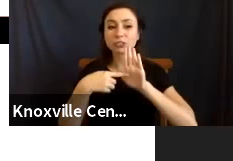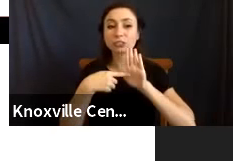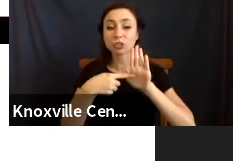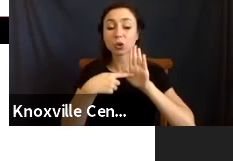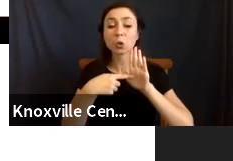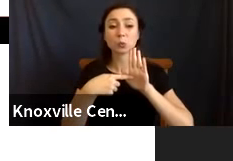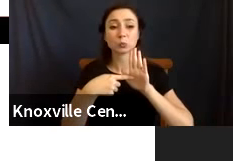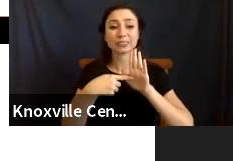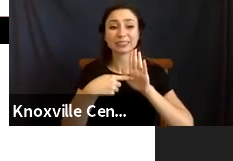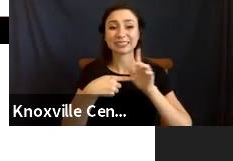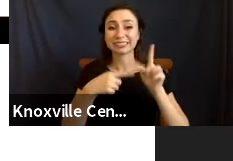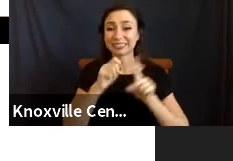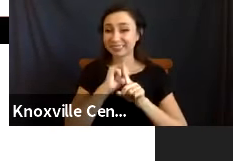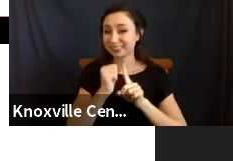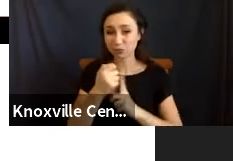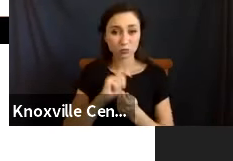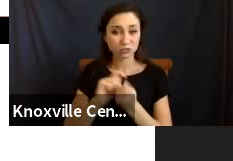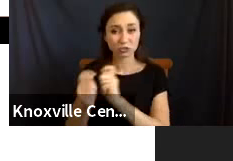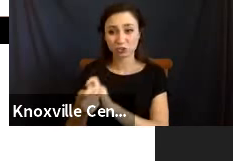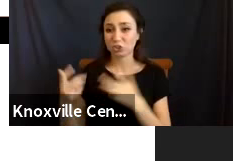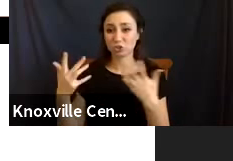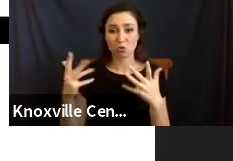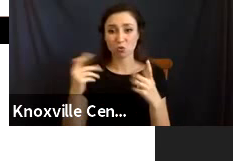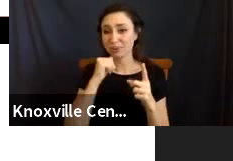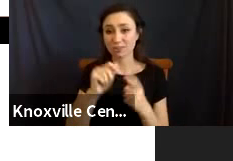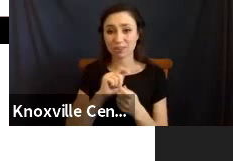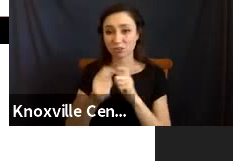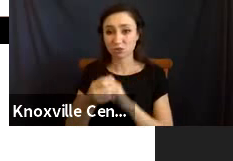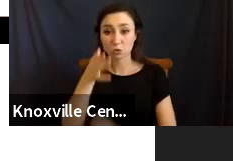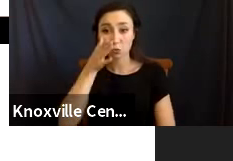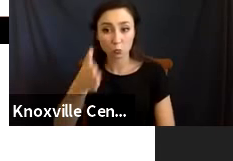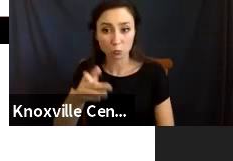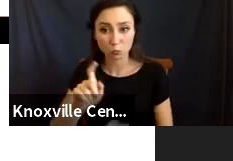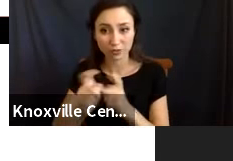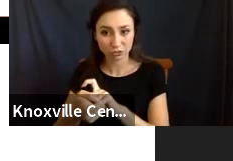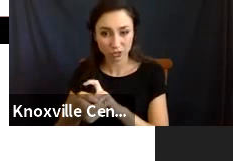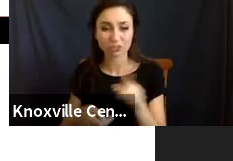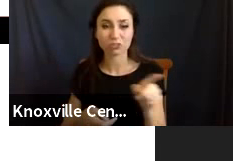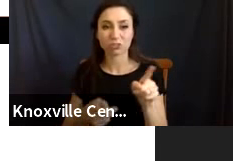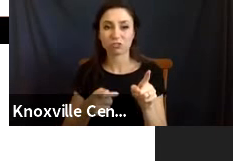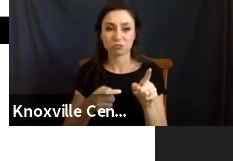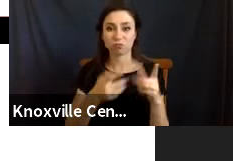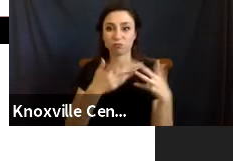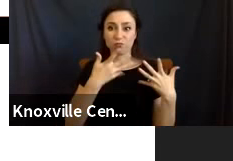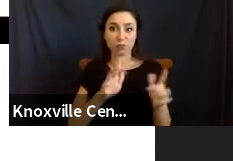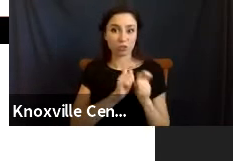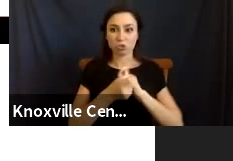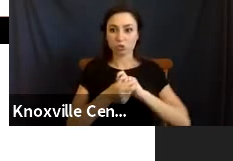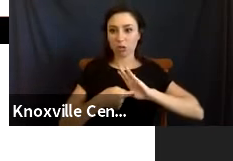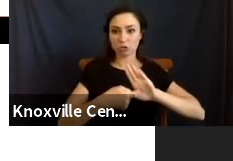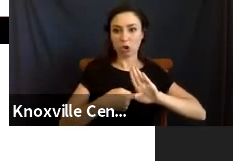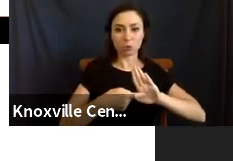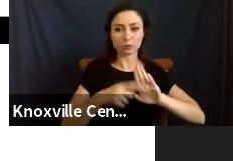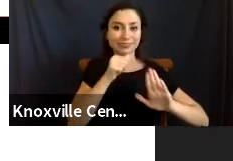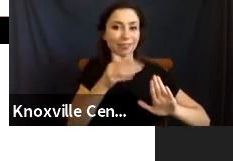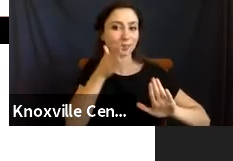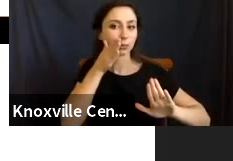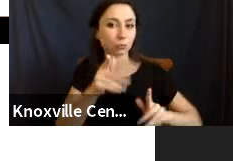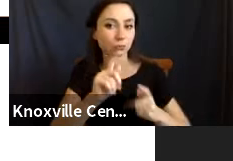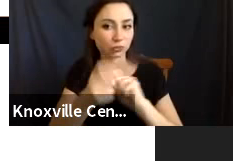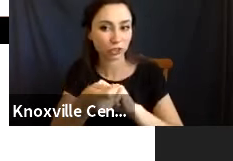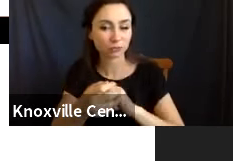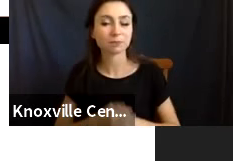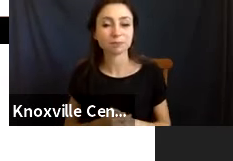has already changed, not that the situation will change. Everything that we've looked at up to now is an indicator that